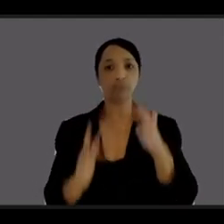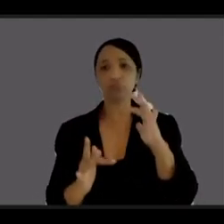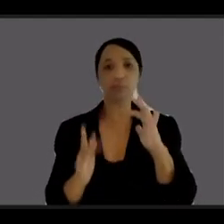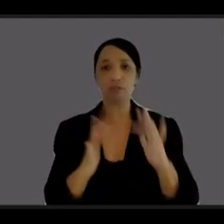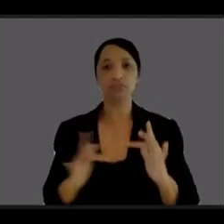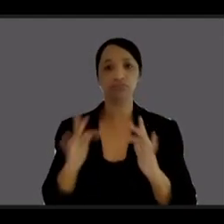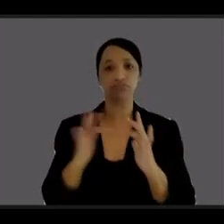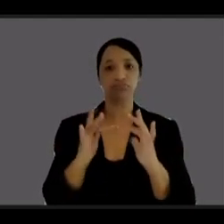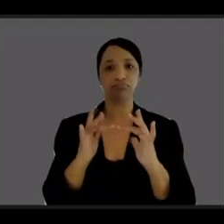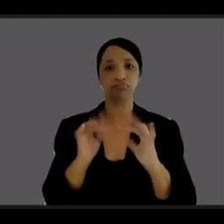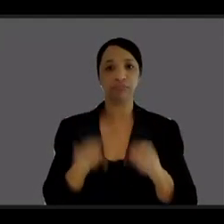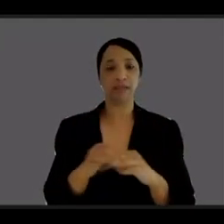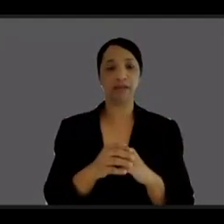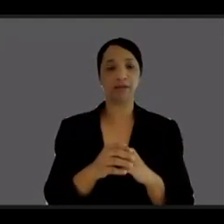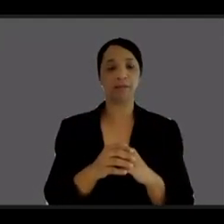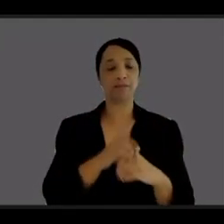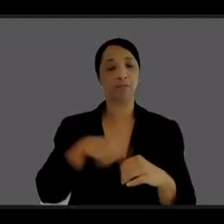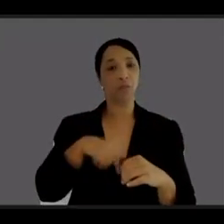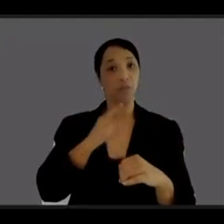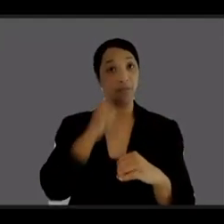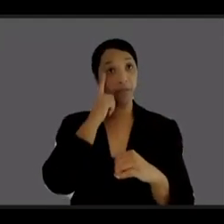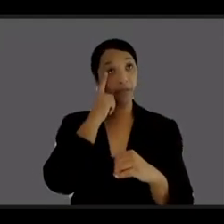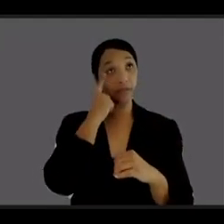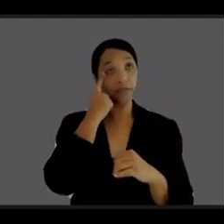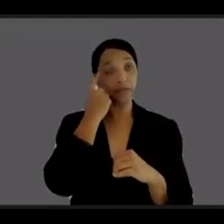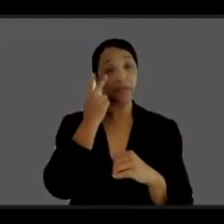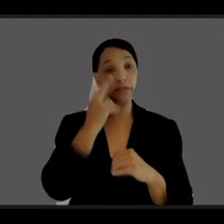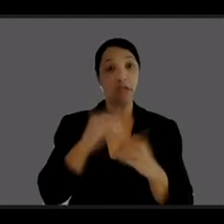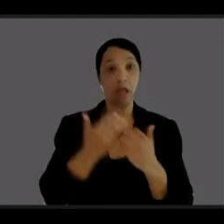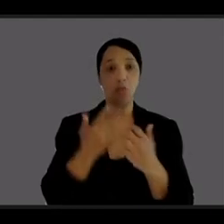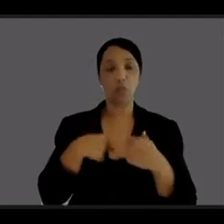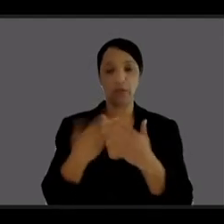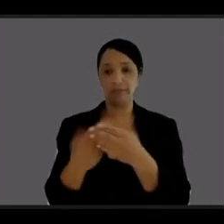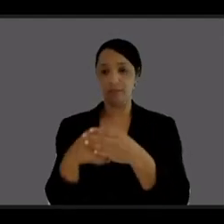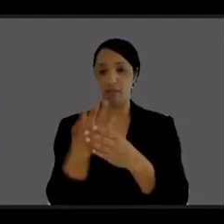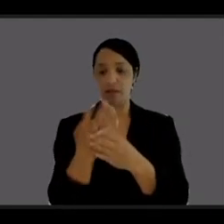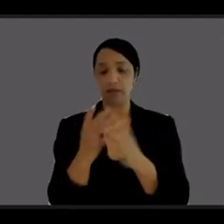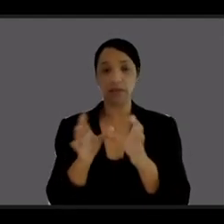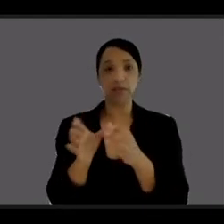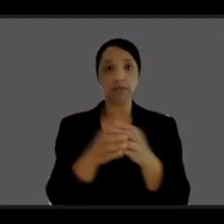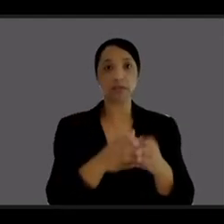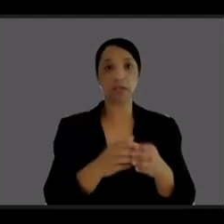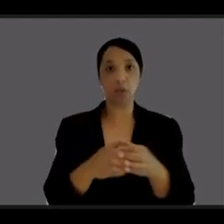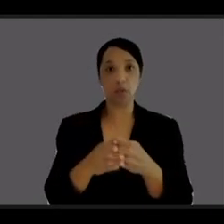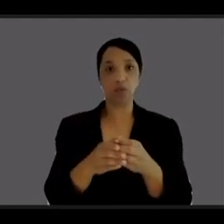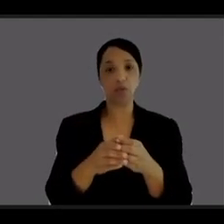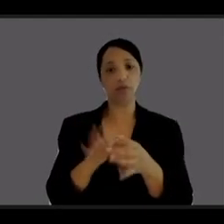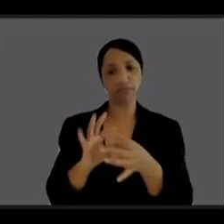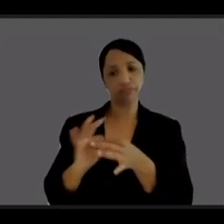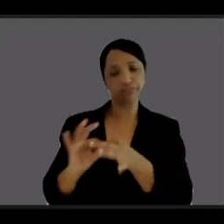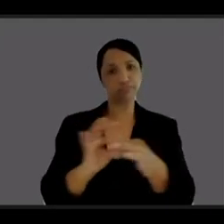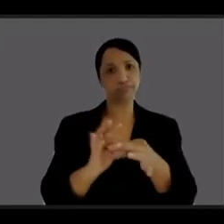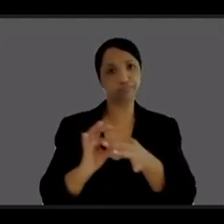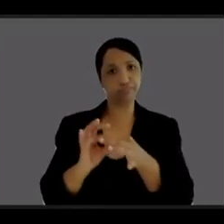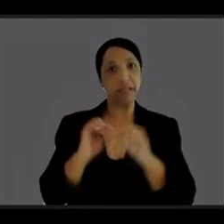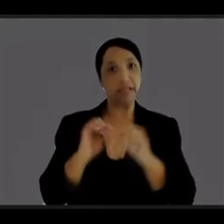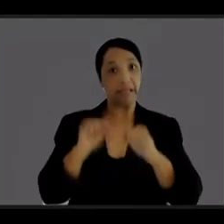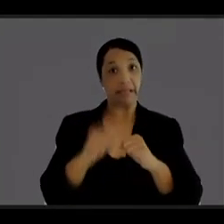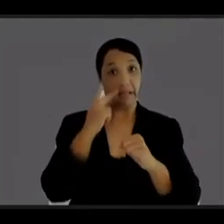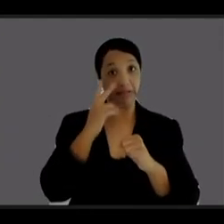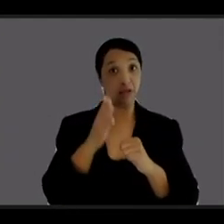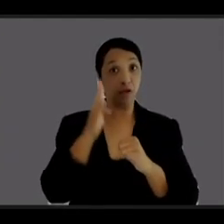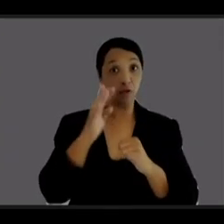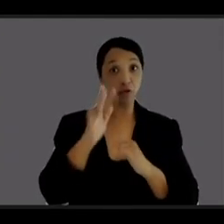inclusive, multi-stakeholder approach of the Internet Governance Forum to build the internet we want. I thank